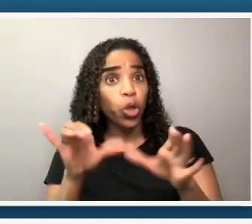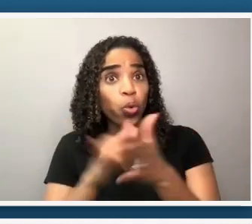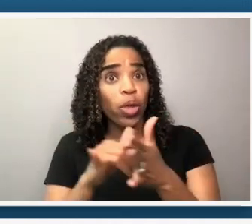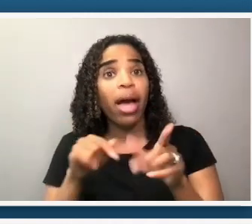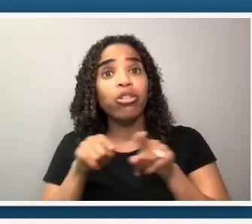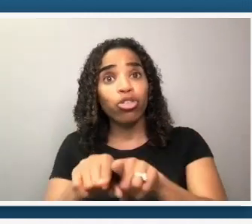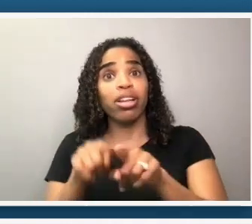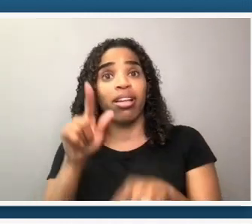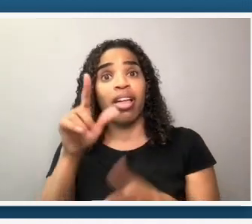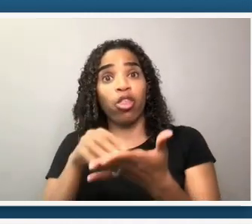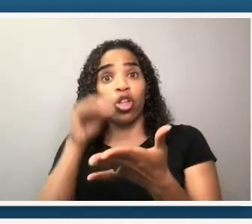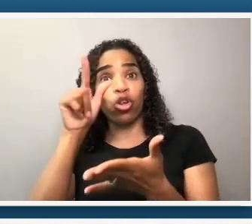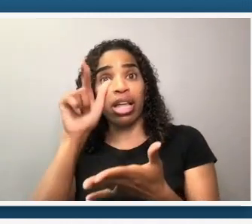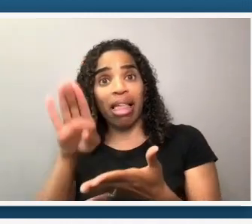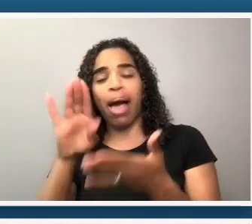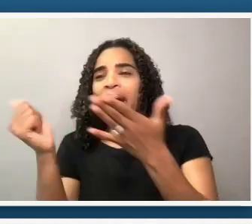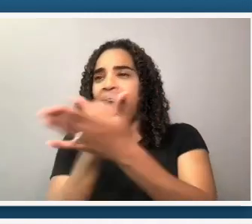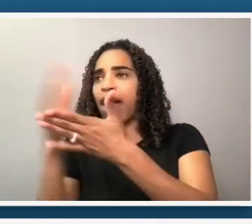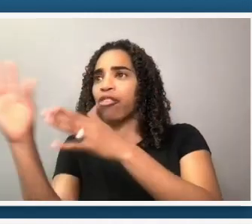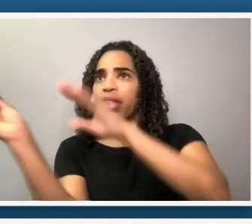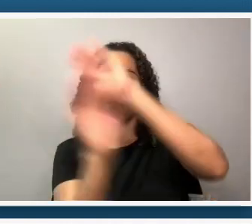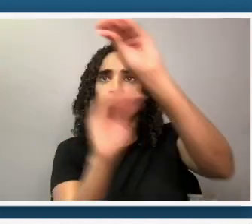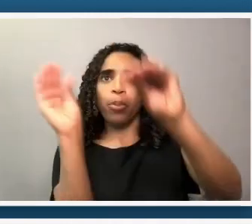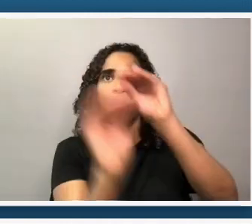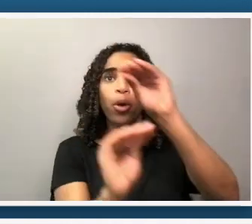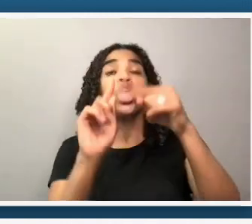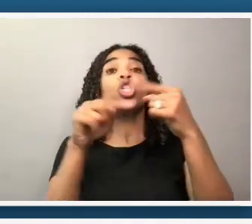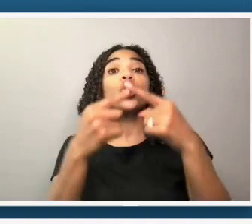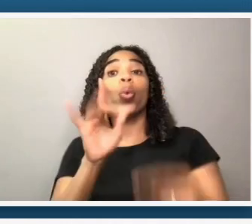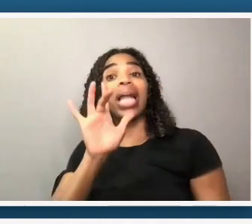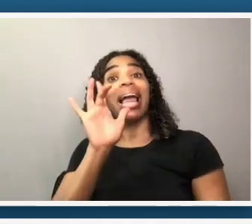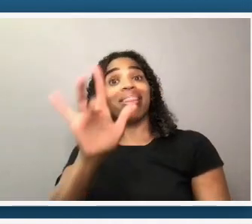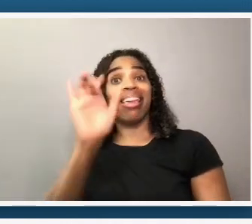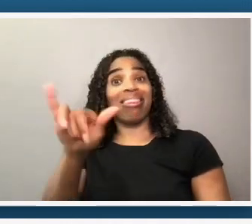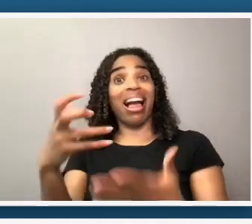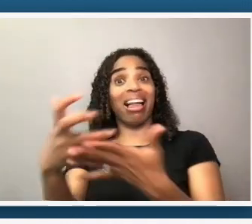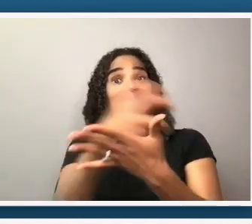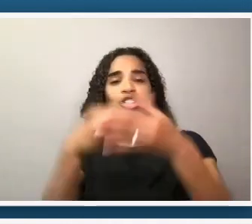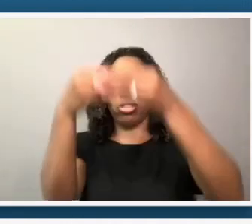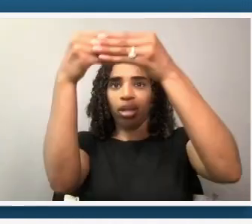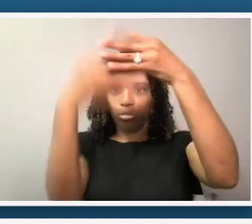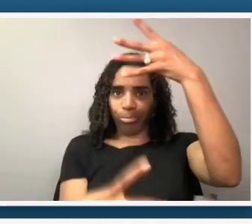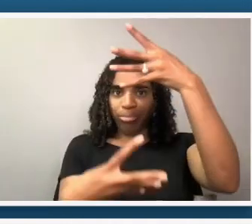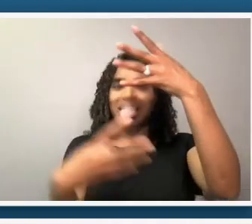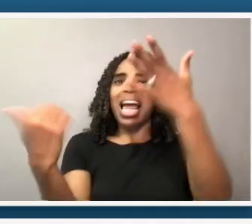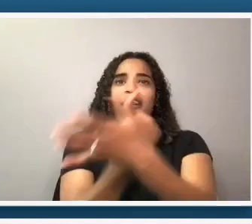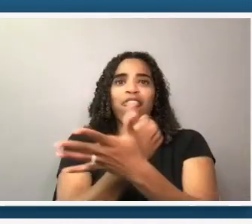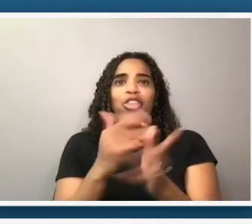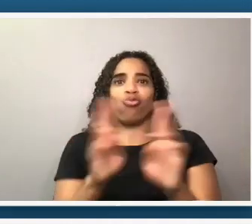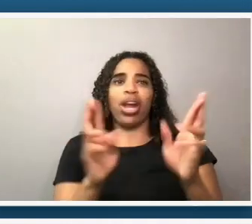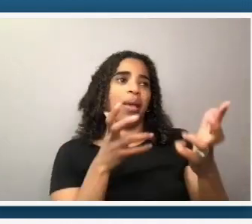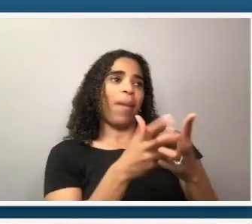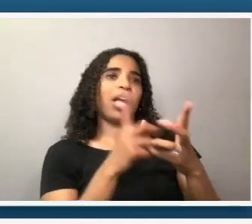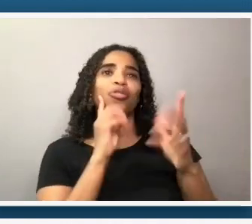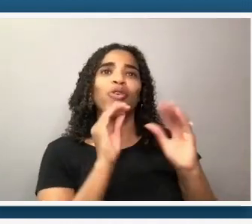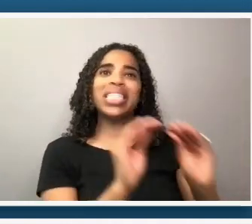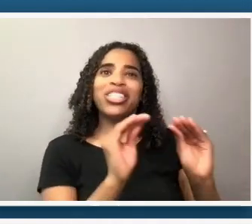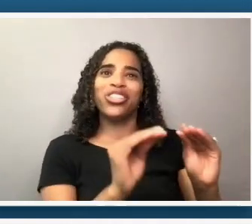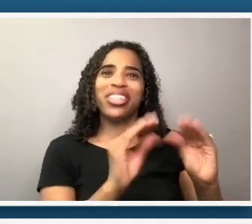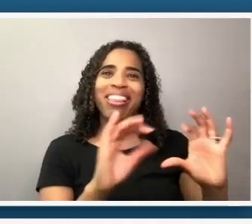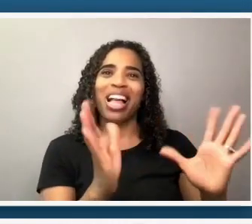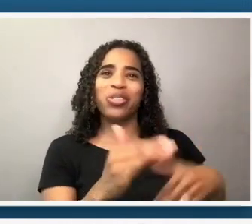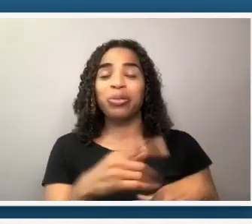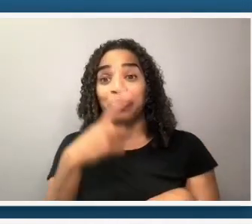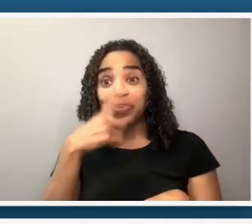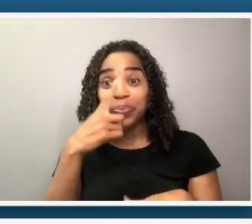it all together so that I know when I go back to that collection, I'll have everything that I was thinking about using at the time. And if we can go on to the